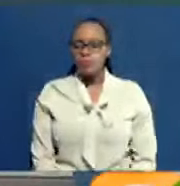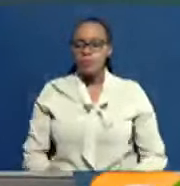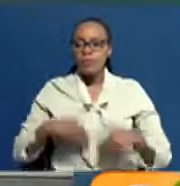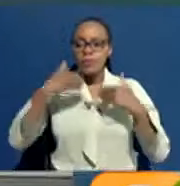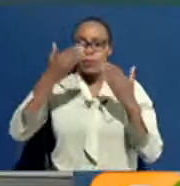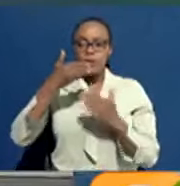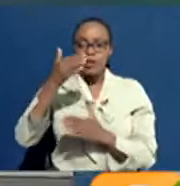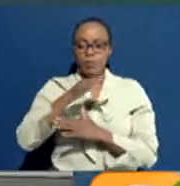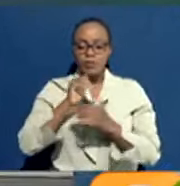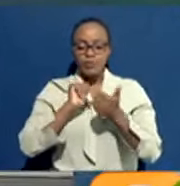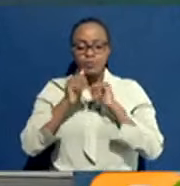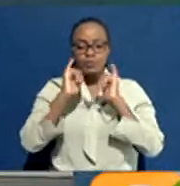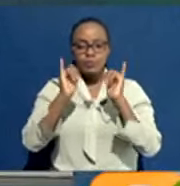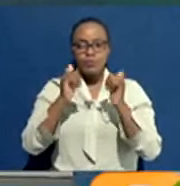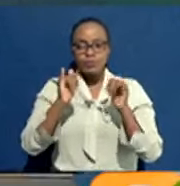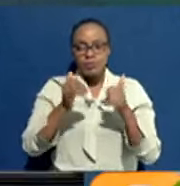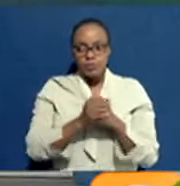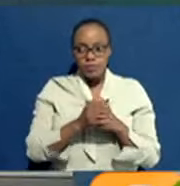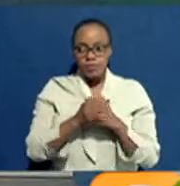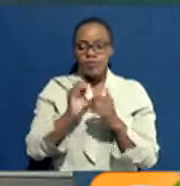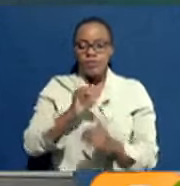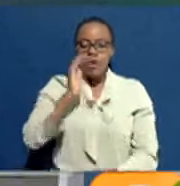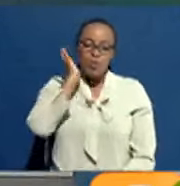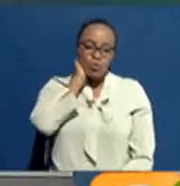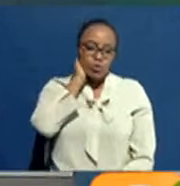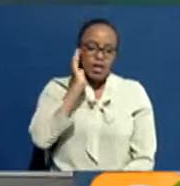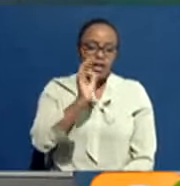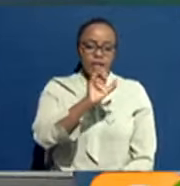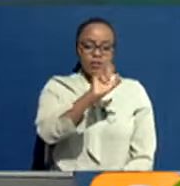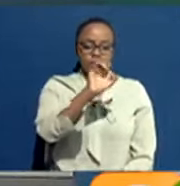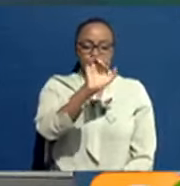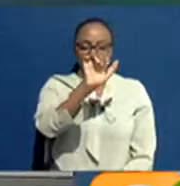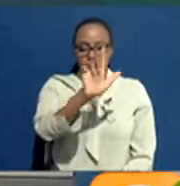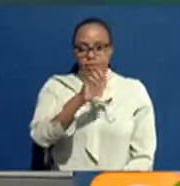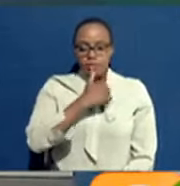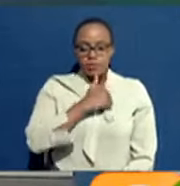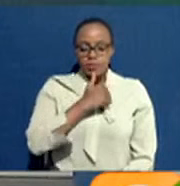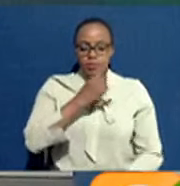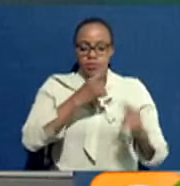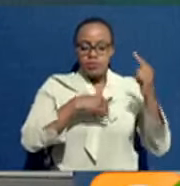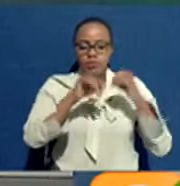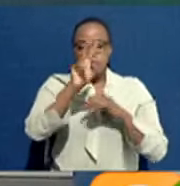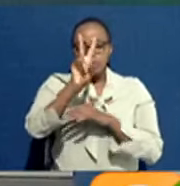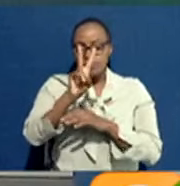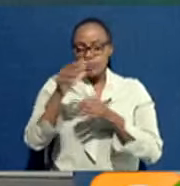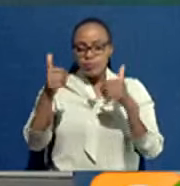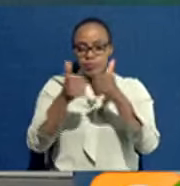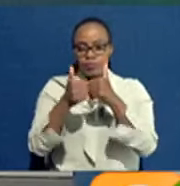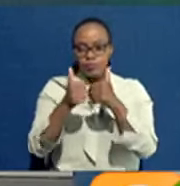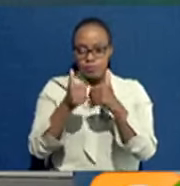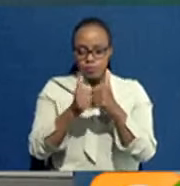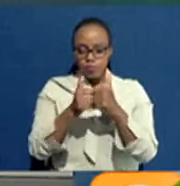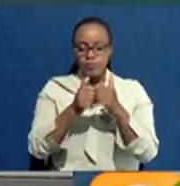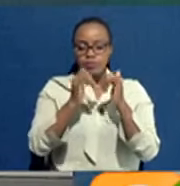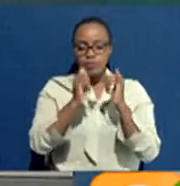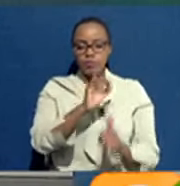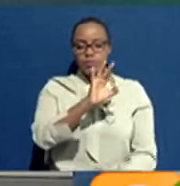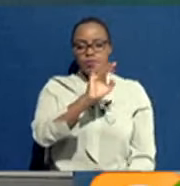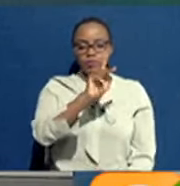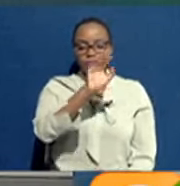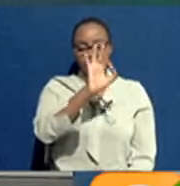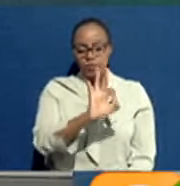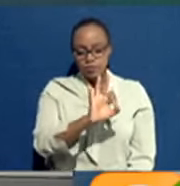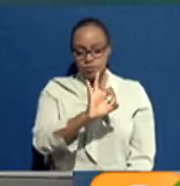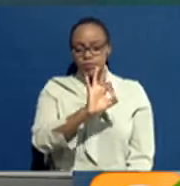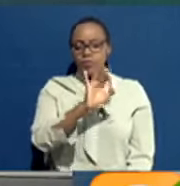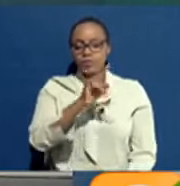Welcome back. Let's talk sports. New kids on the block, Murang’a Seals, have won their second consecutive match of the new FKF Premier